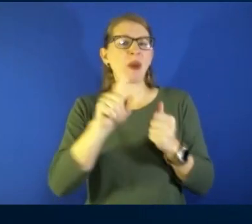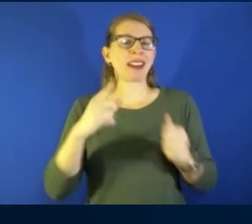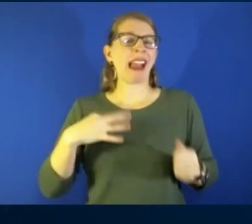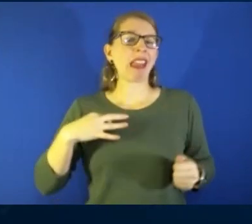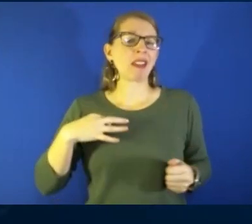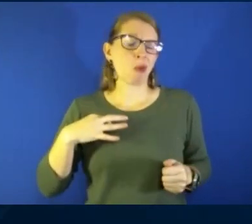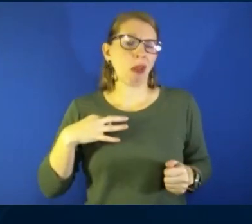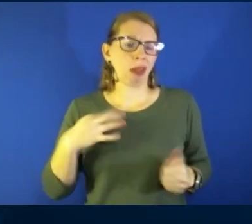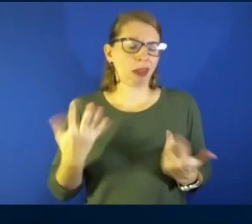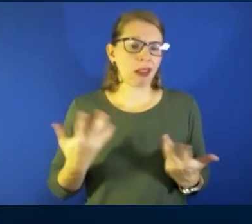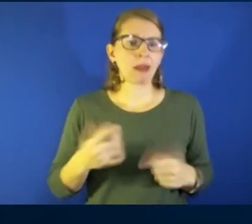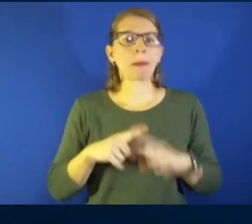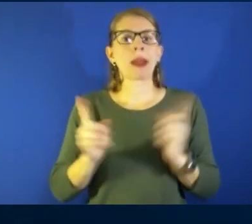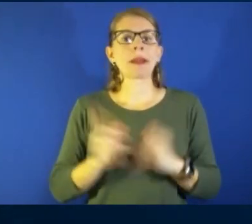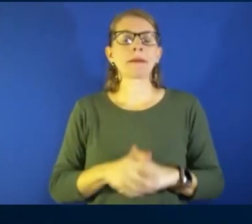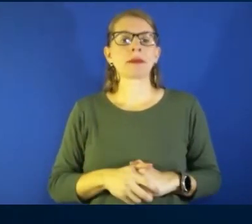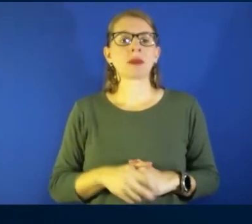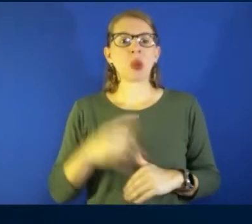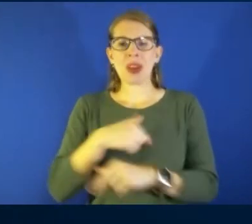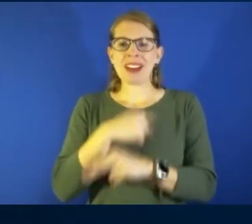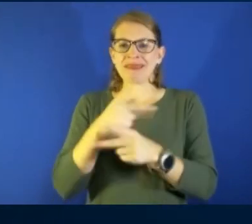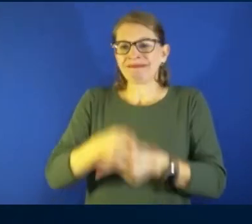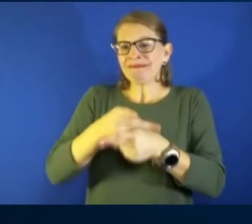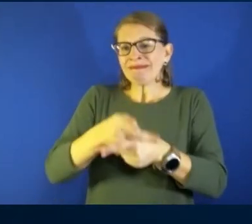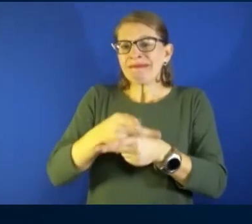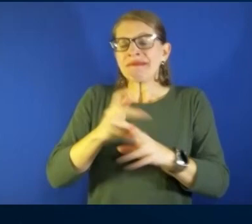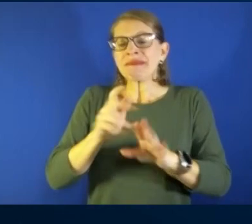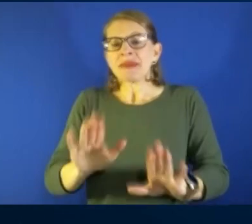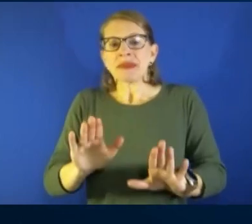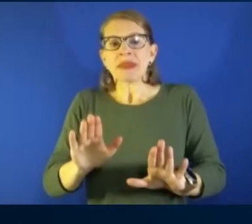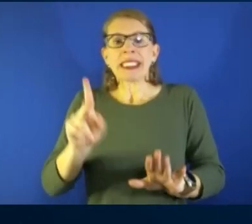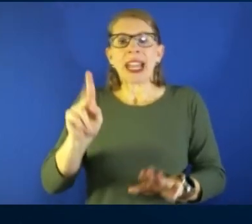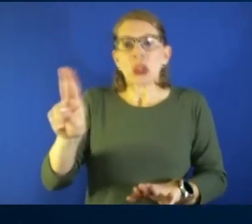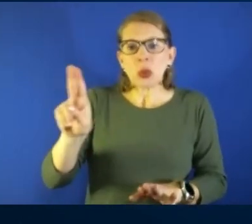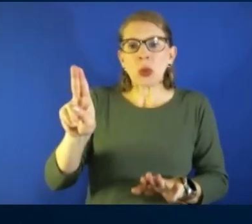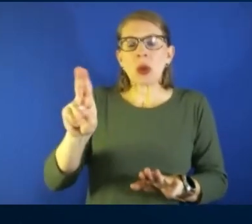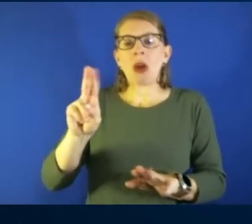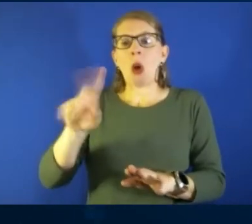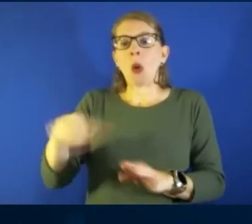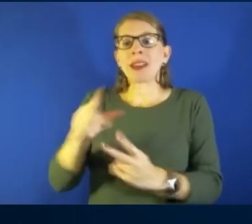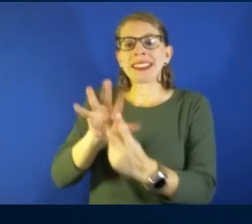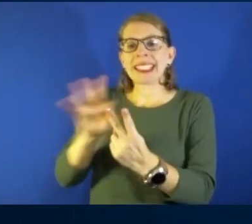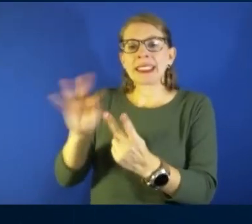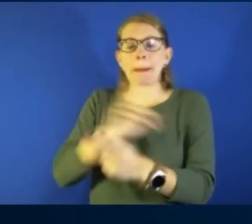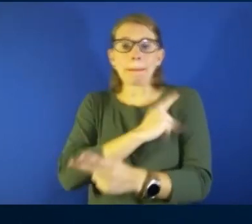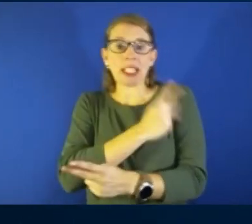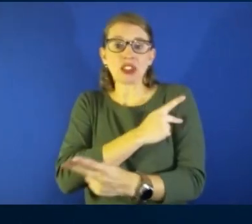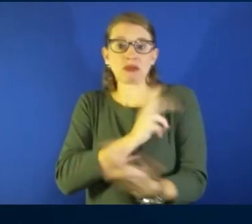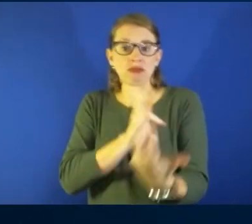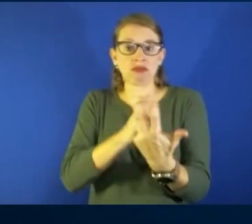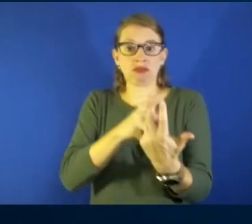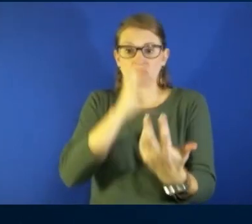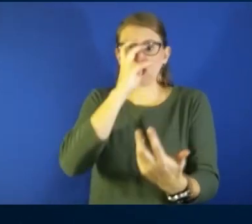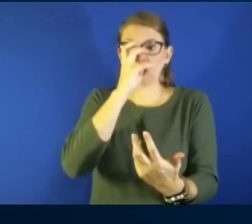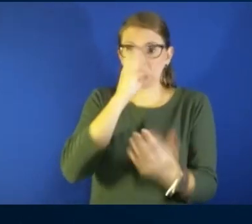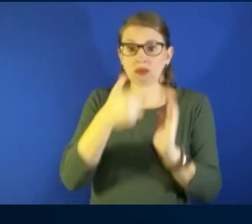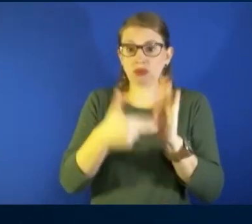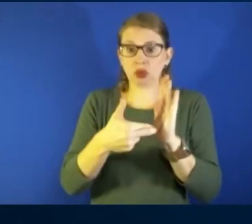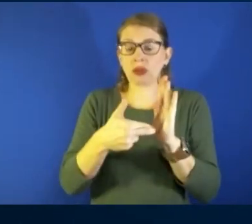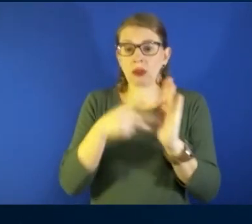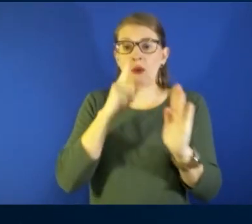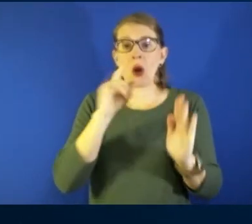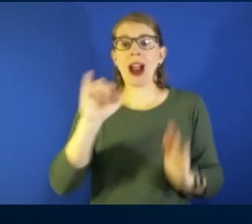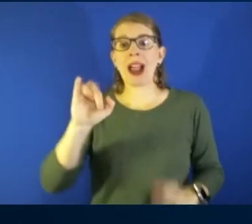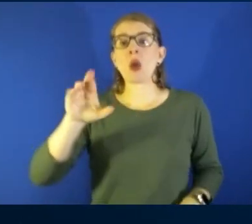we're very, very, very careful at KU to make sure we are only selecting patients that meet our strict criteria for IORT.